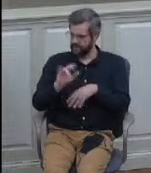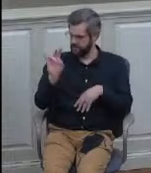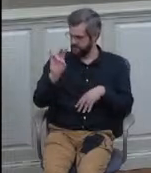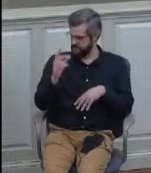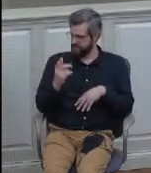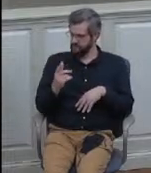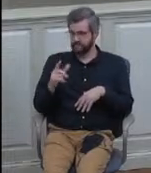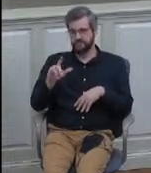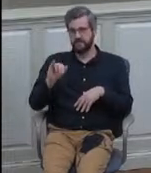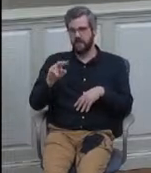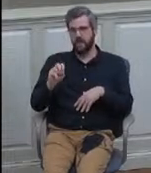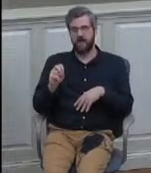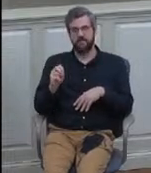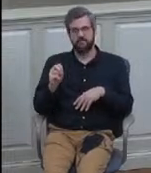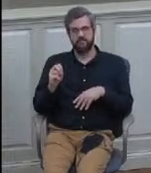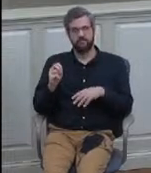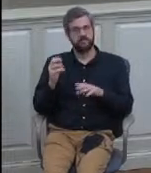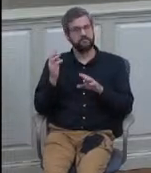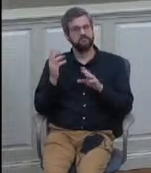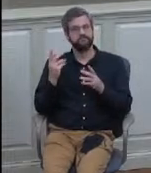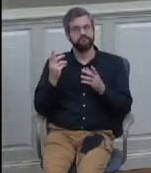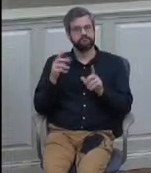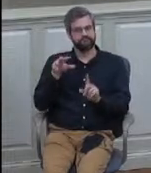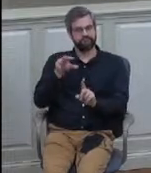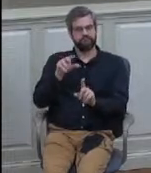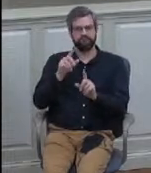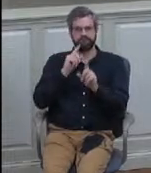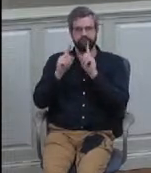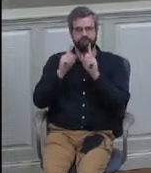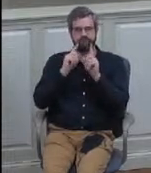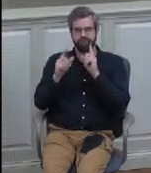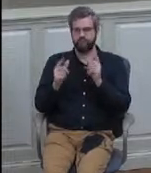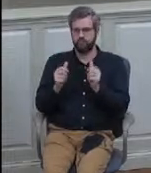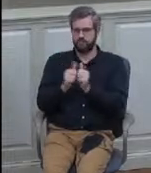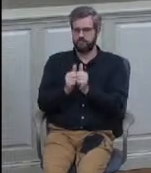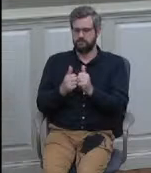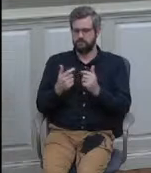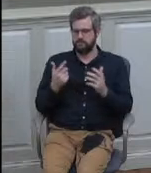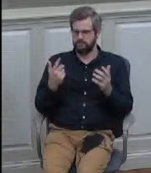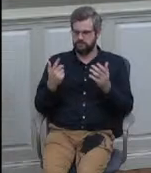a live broadcast, a dialogue with